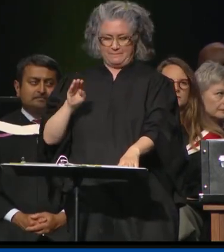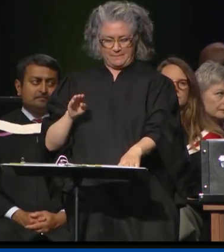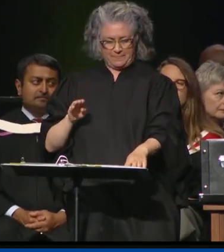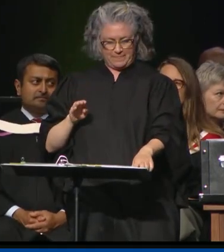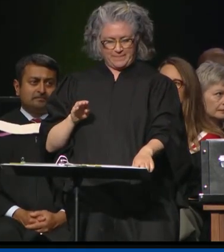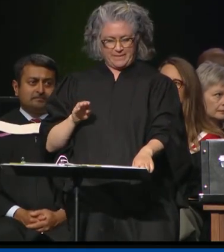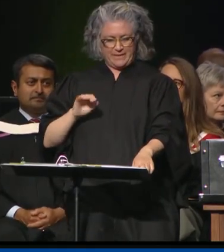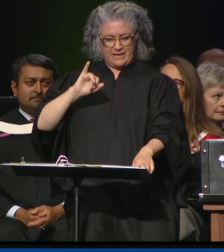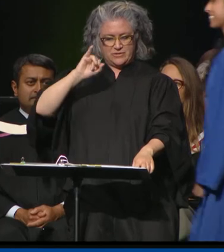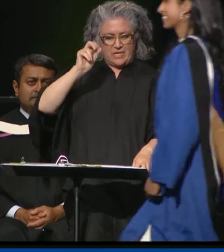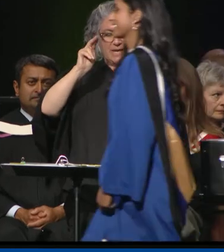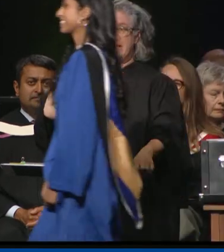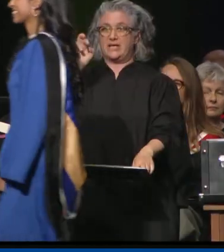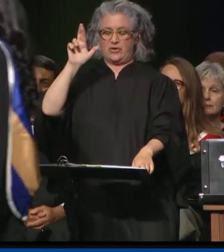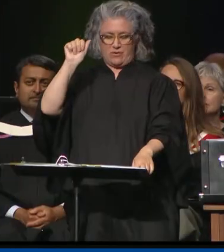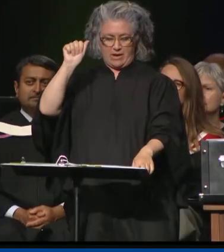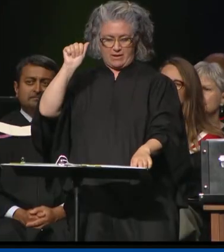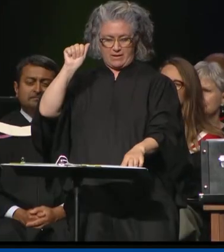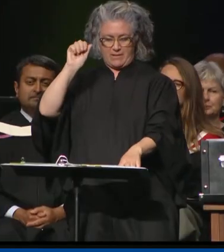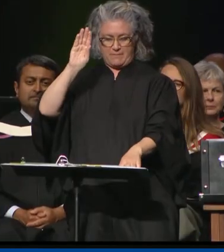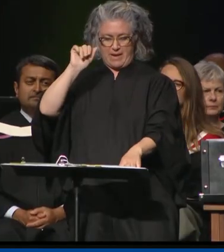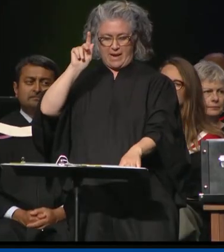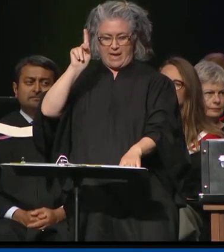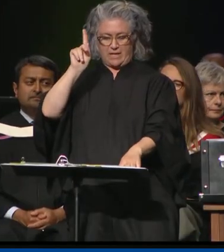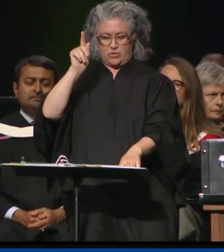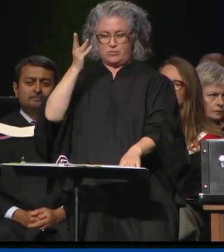Janira Balakuman.